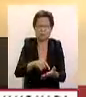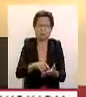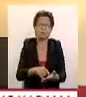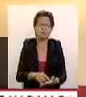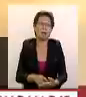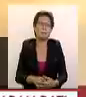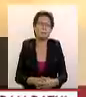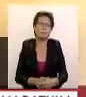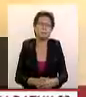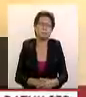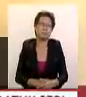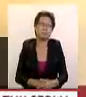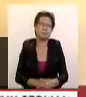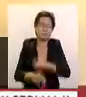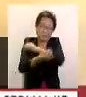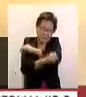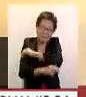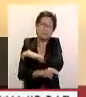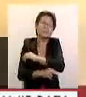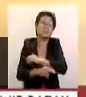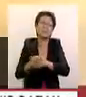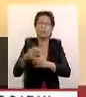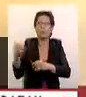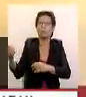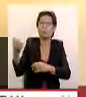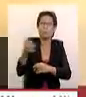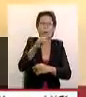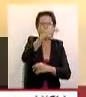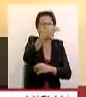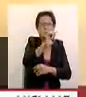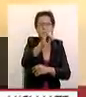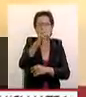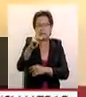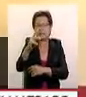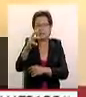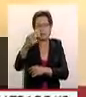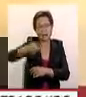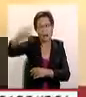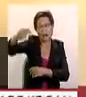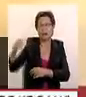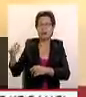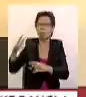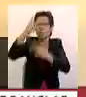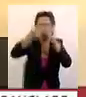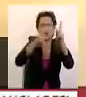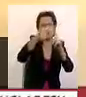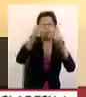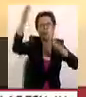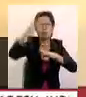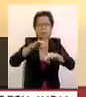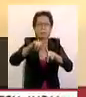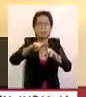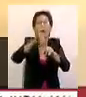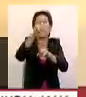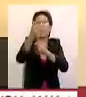on the state visit of His Highness Sheikh Tamim Hamad Al Thani to Malaysia in